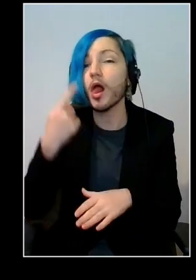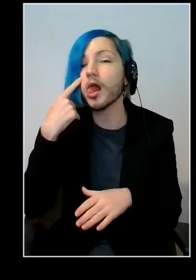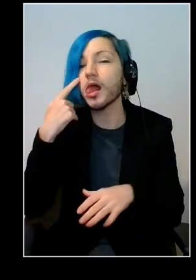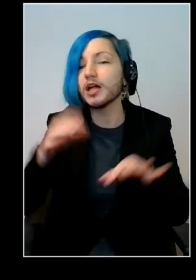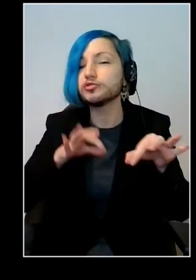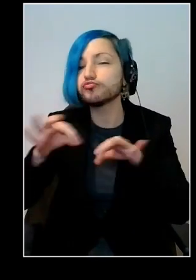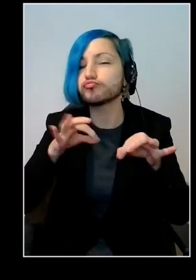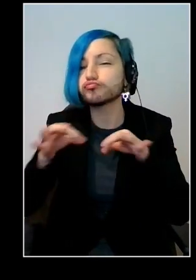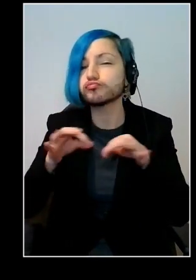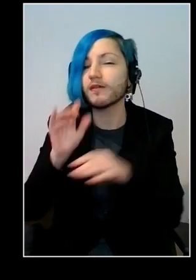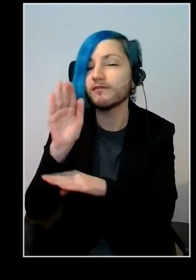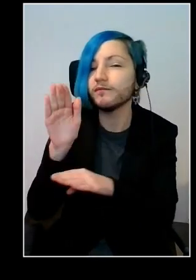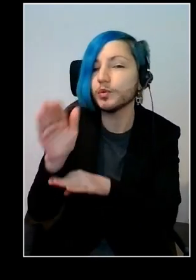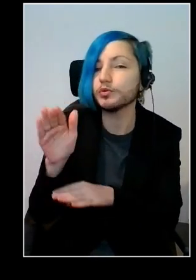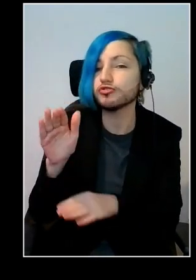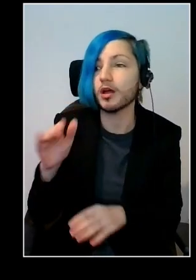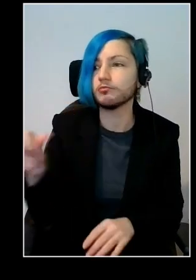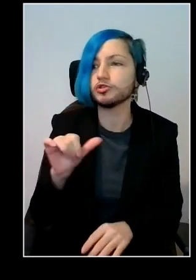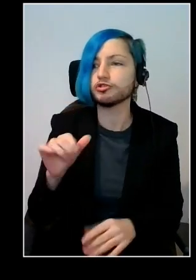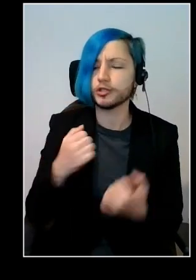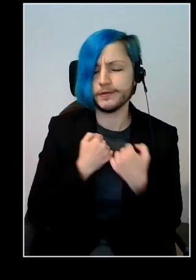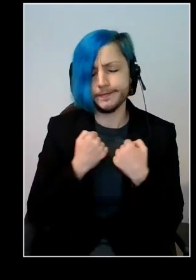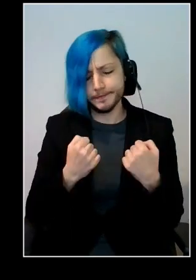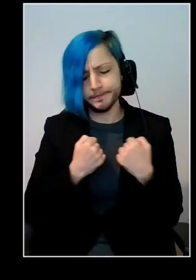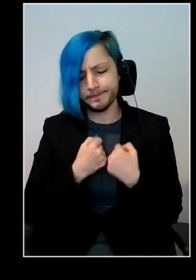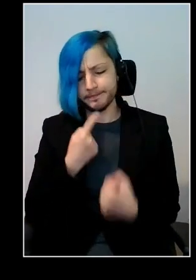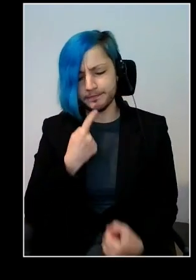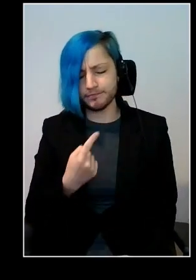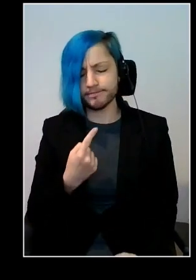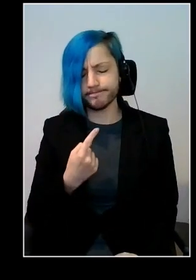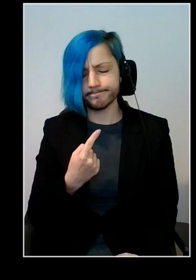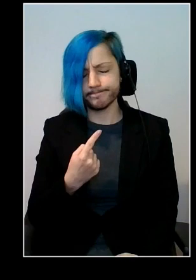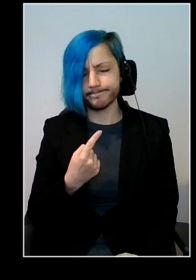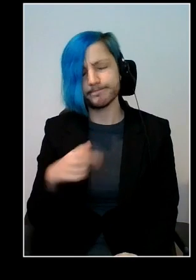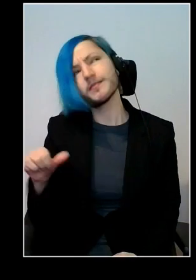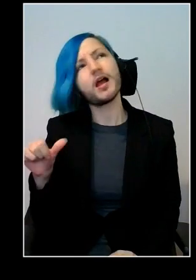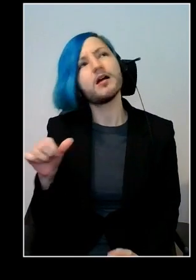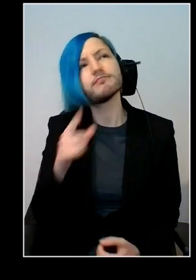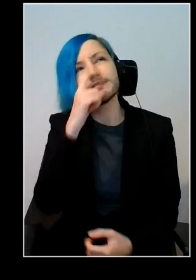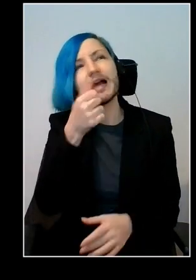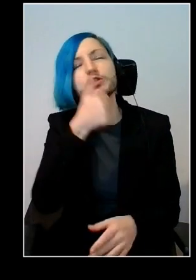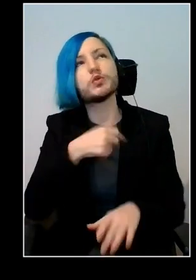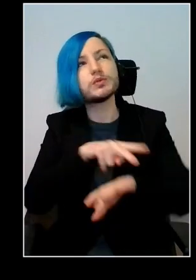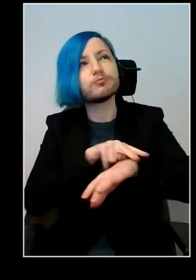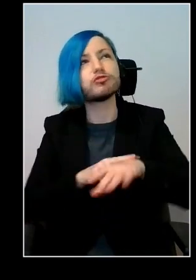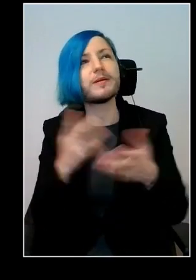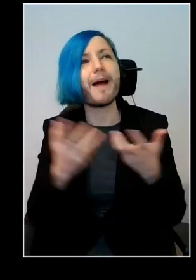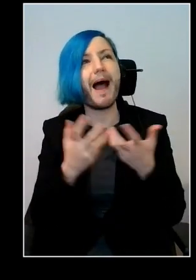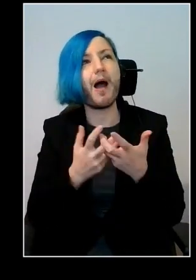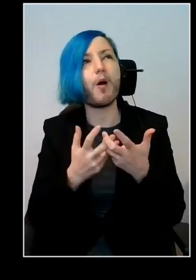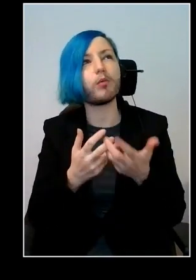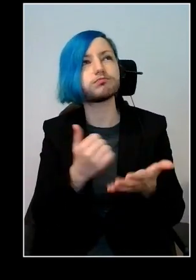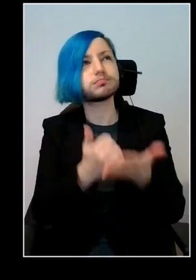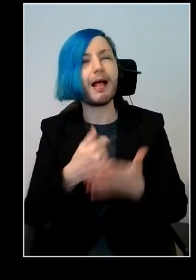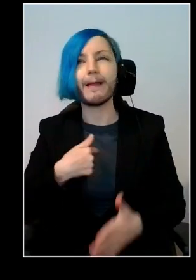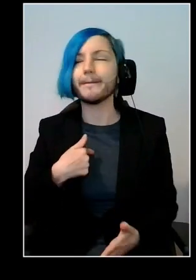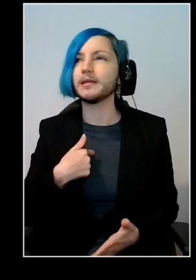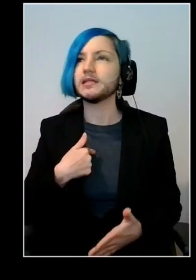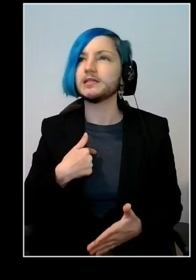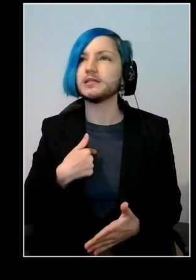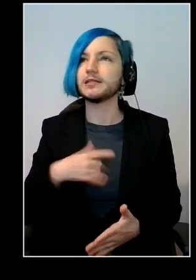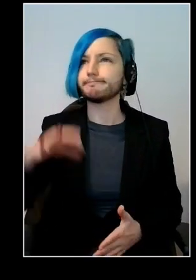ask themselves, how can I use apprenticeships to give me an advantage? I know